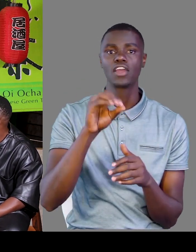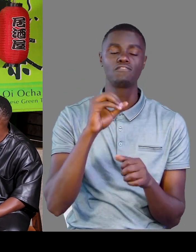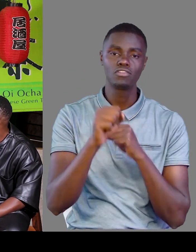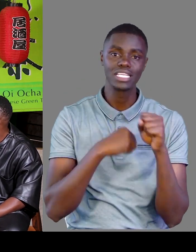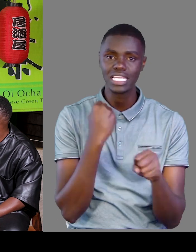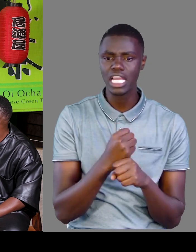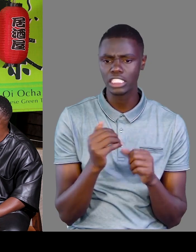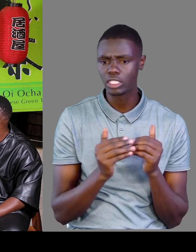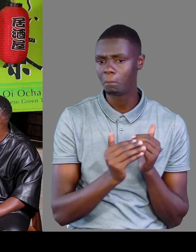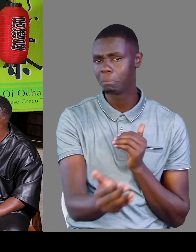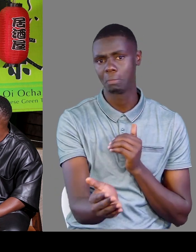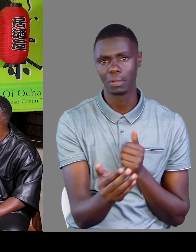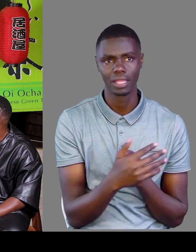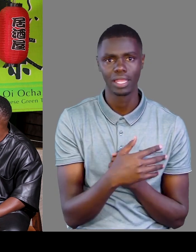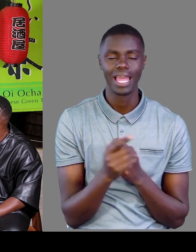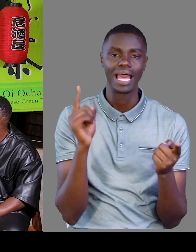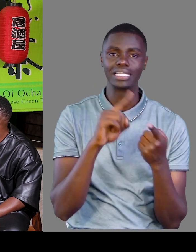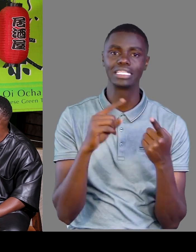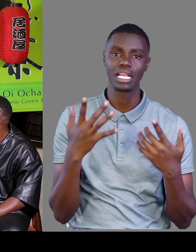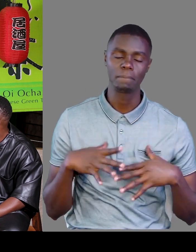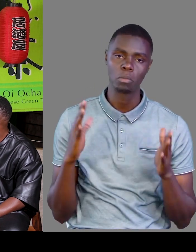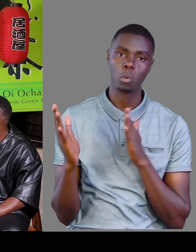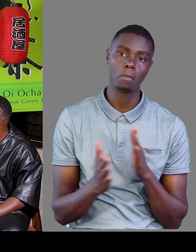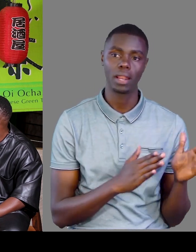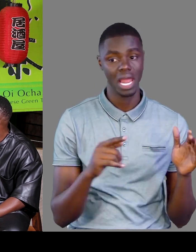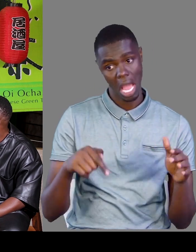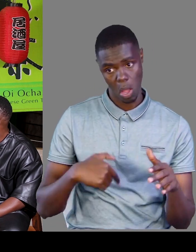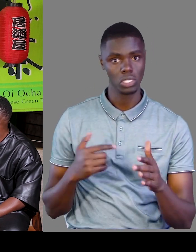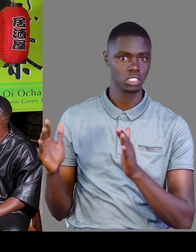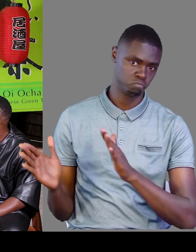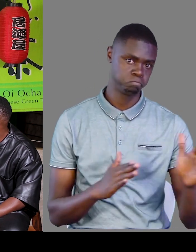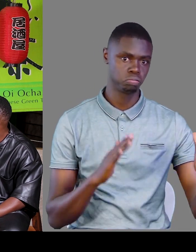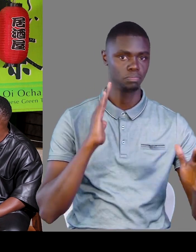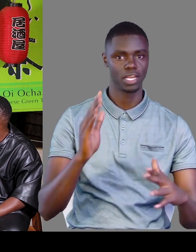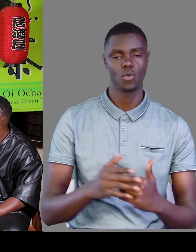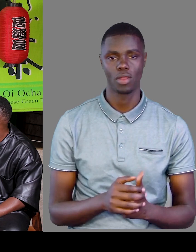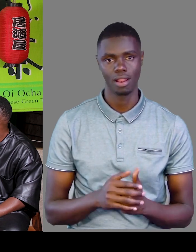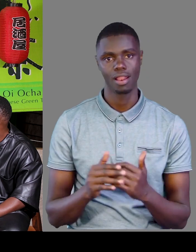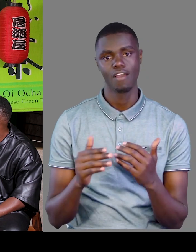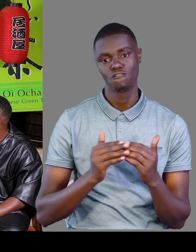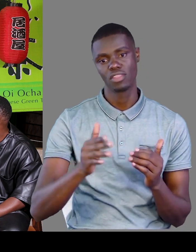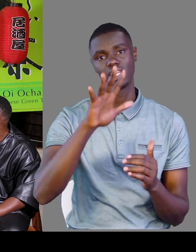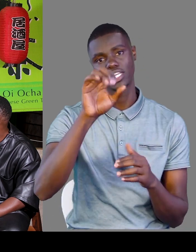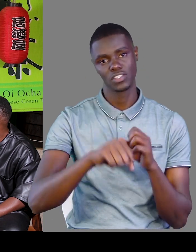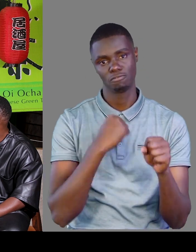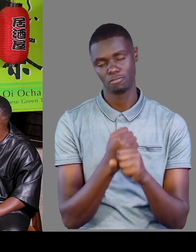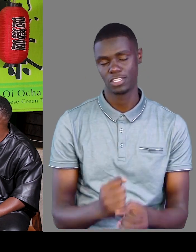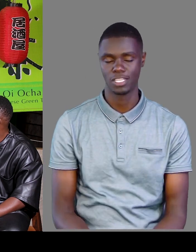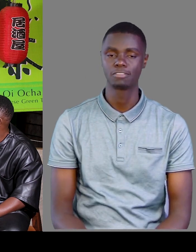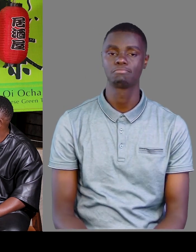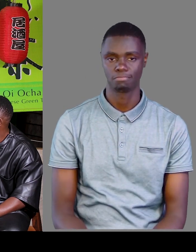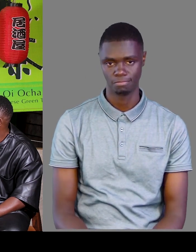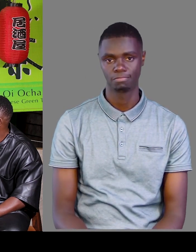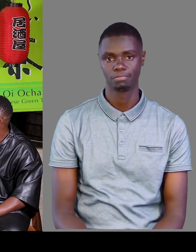hiyo 50 more ambiaga watu kila saa. Unless watu wajipange, sisi ndio tutawapanga bado for the next 50.